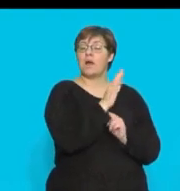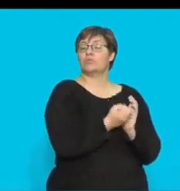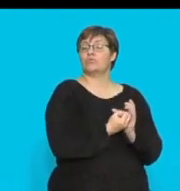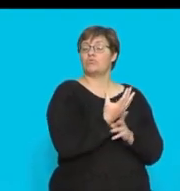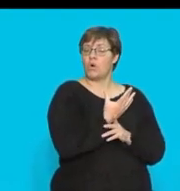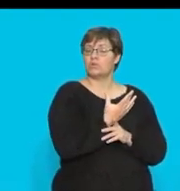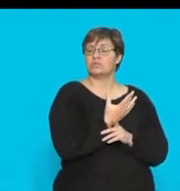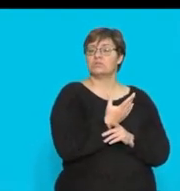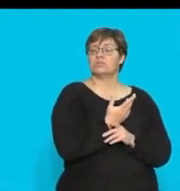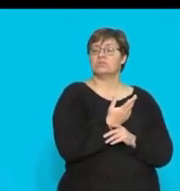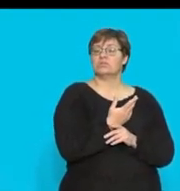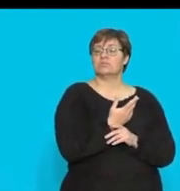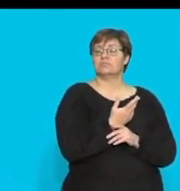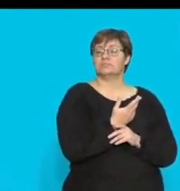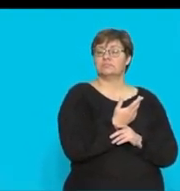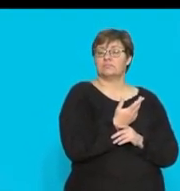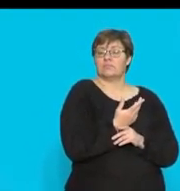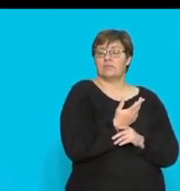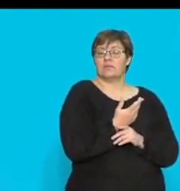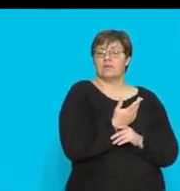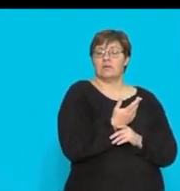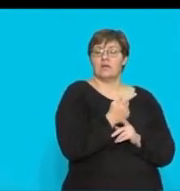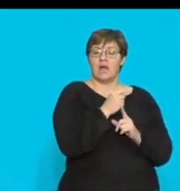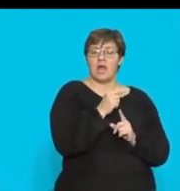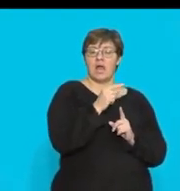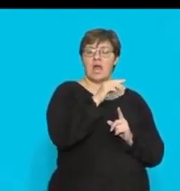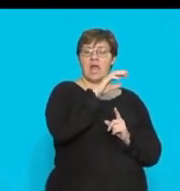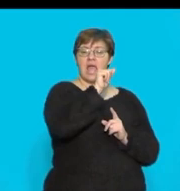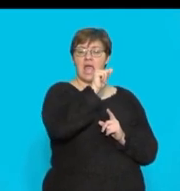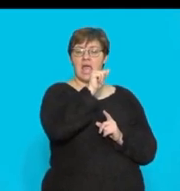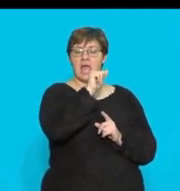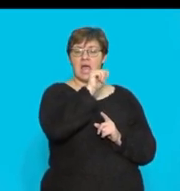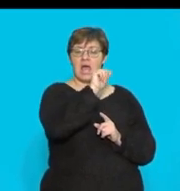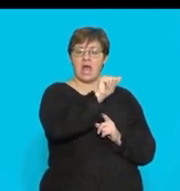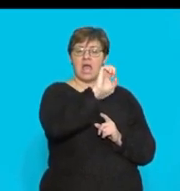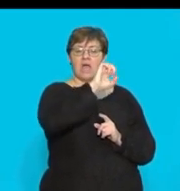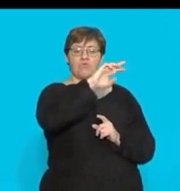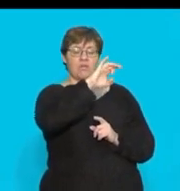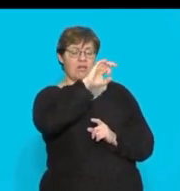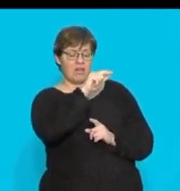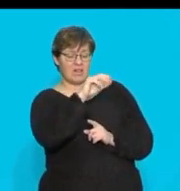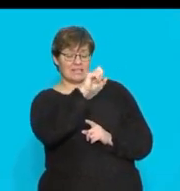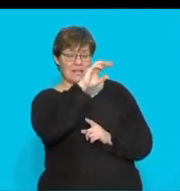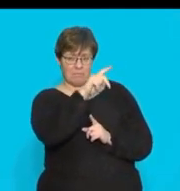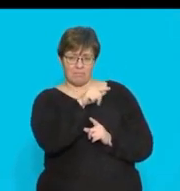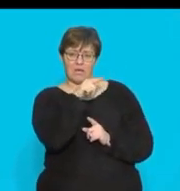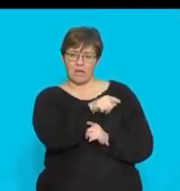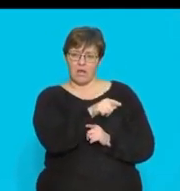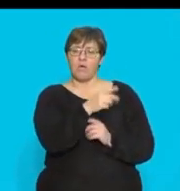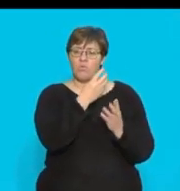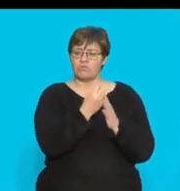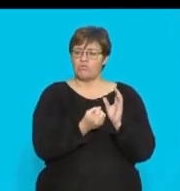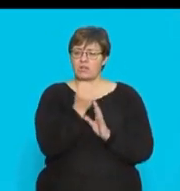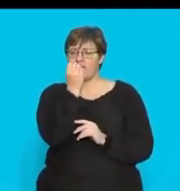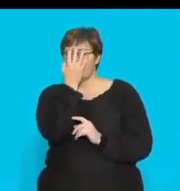area stem, which give rise to flowers. Look at the same concept again, that range in color